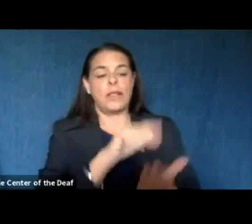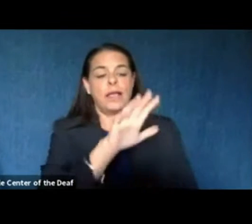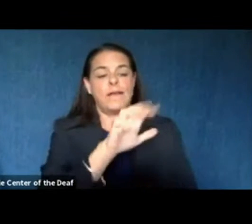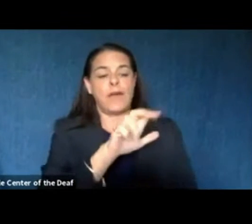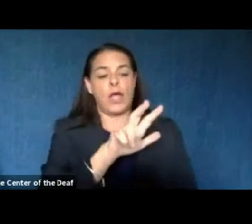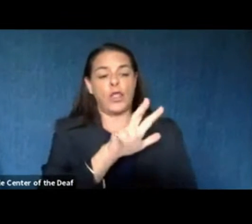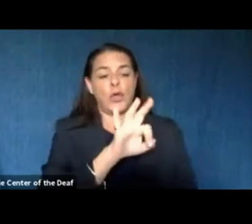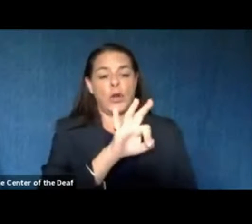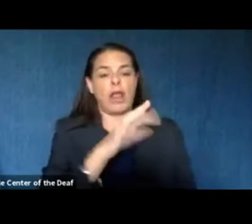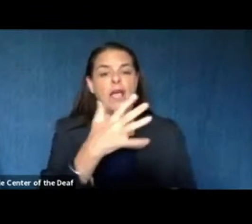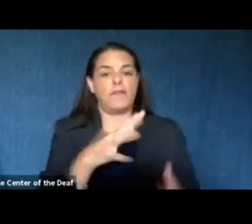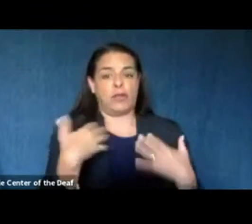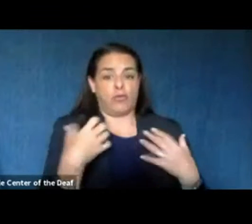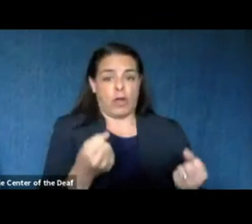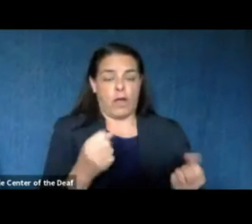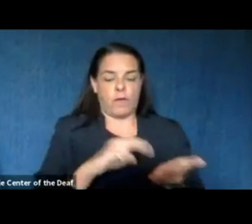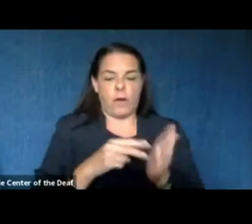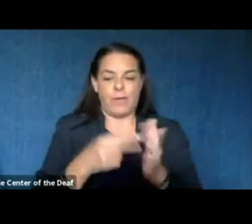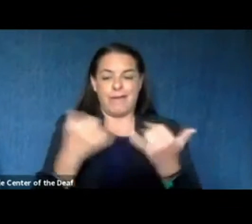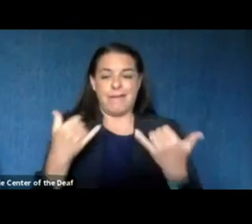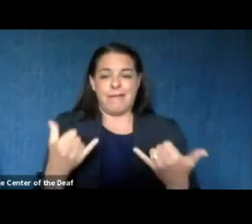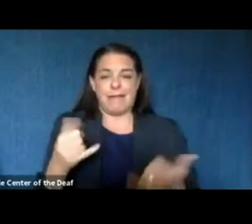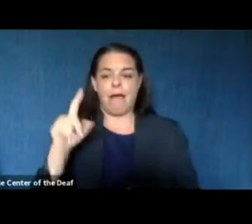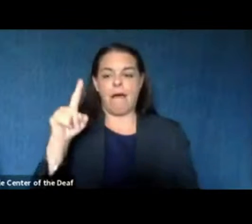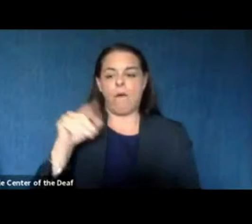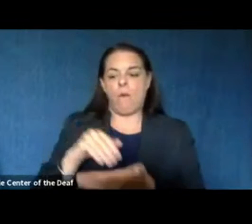1,539 of our cases have recovered, giving us